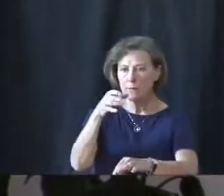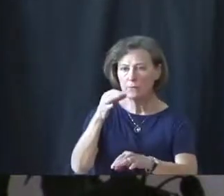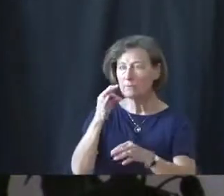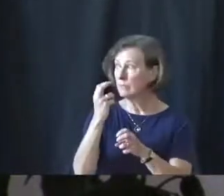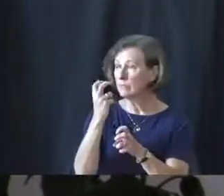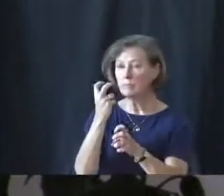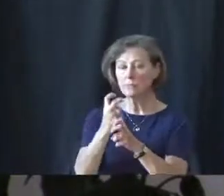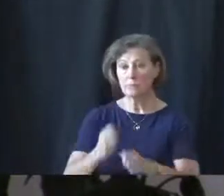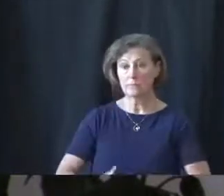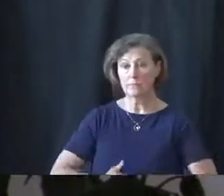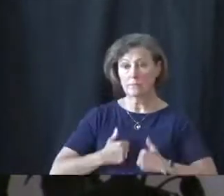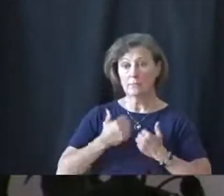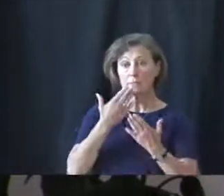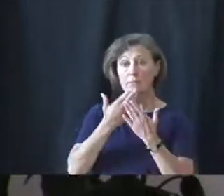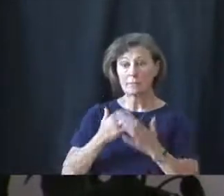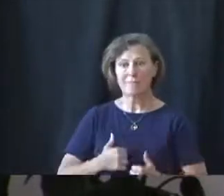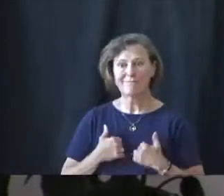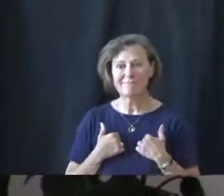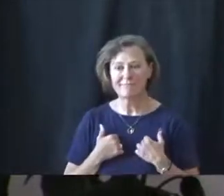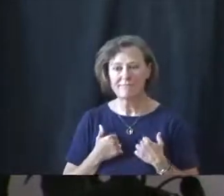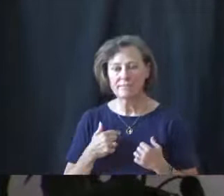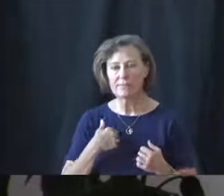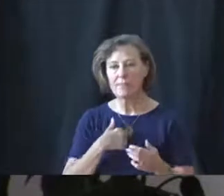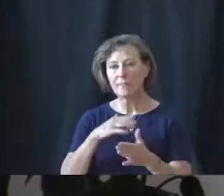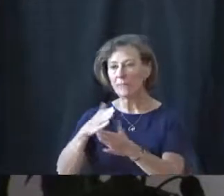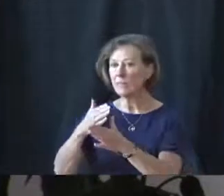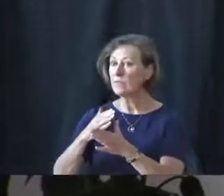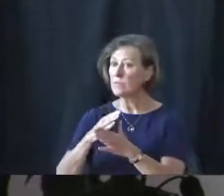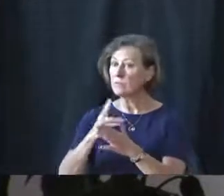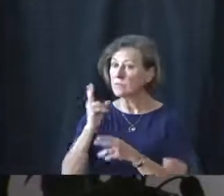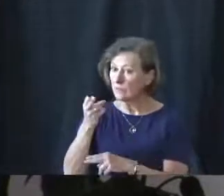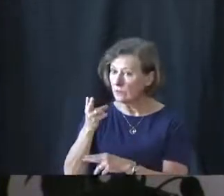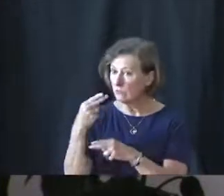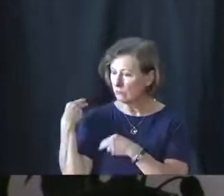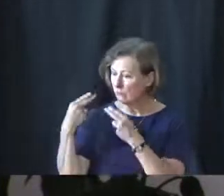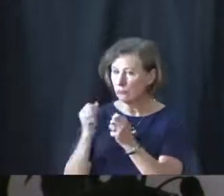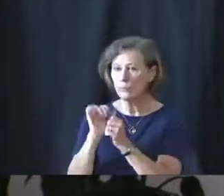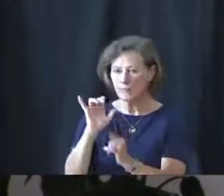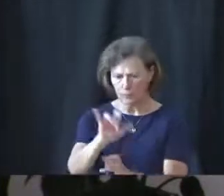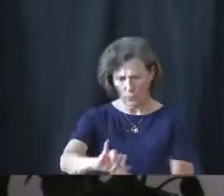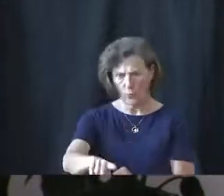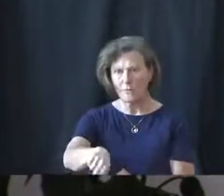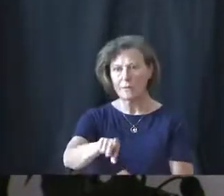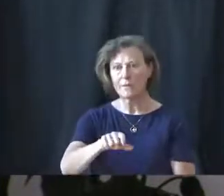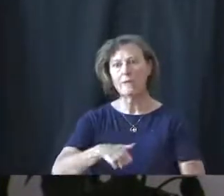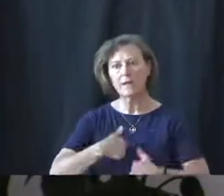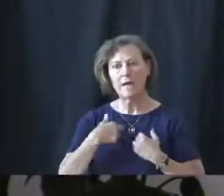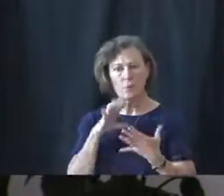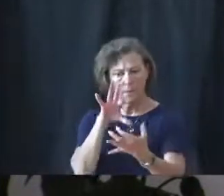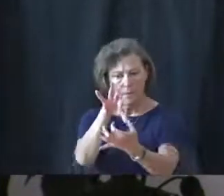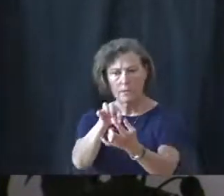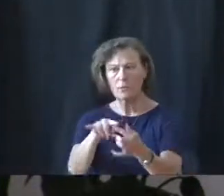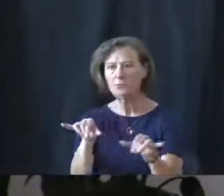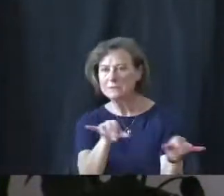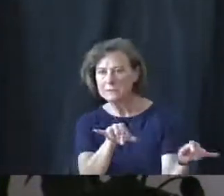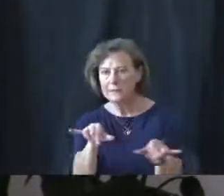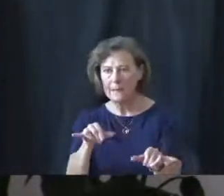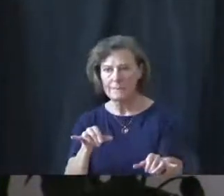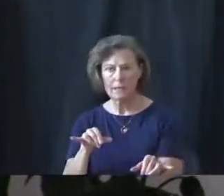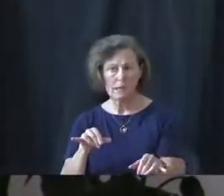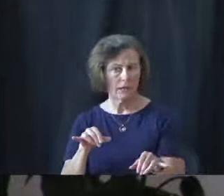lived. We share a history with those lives. We belong to the same